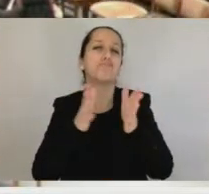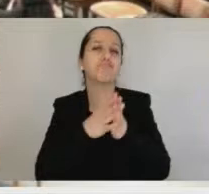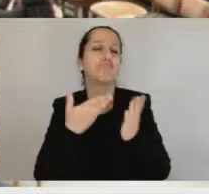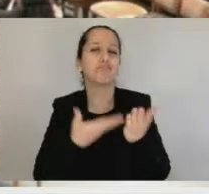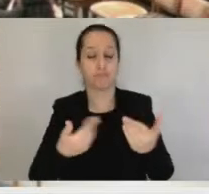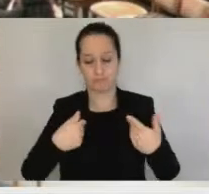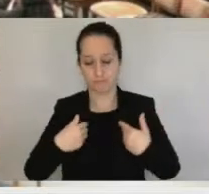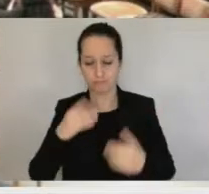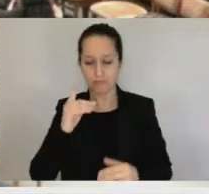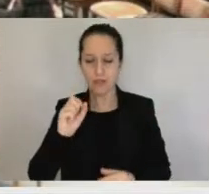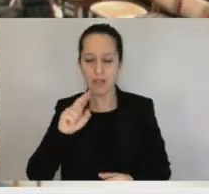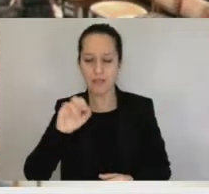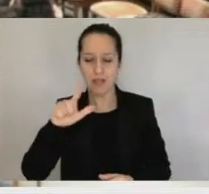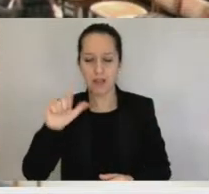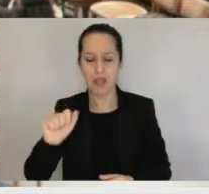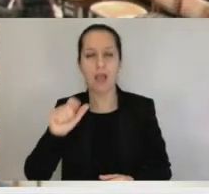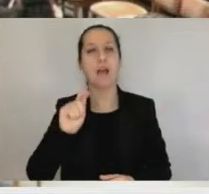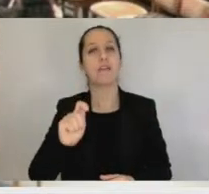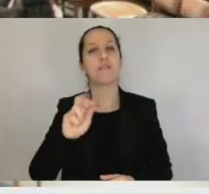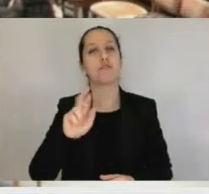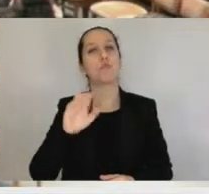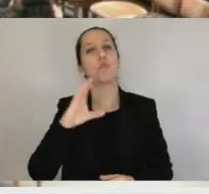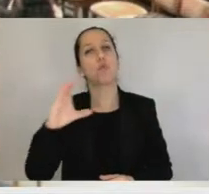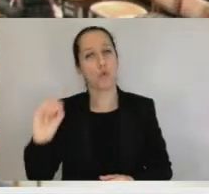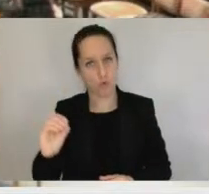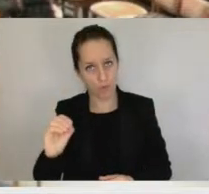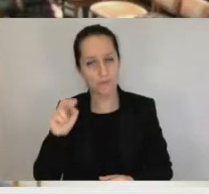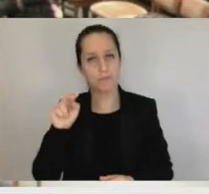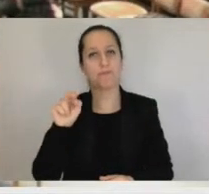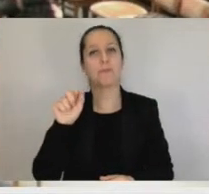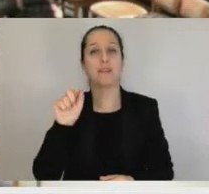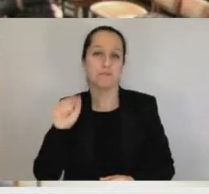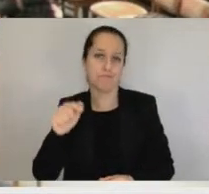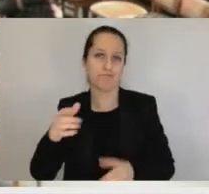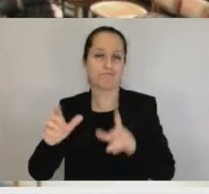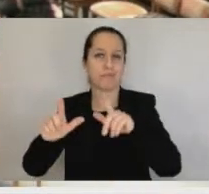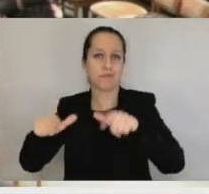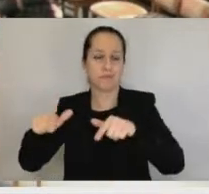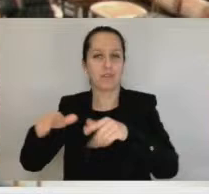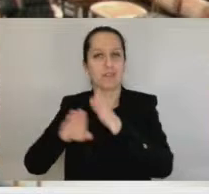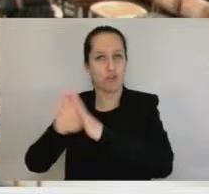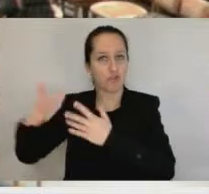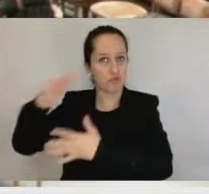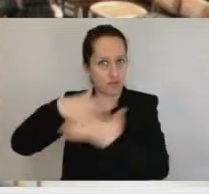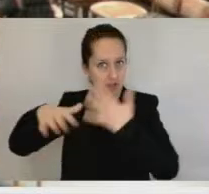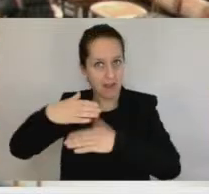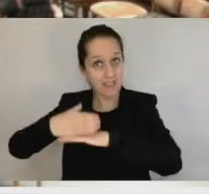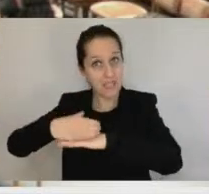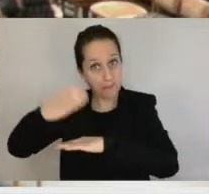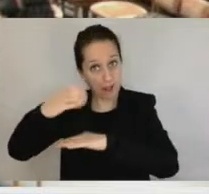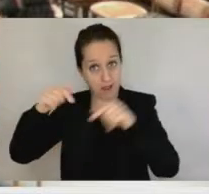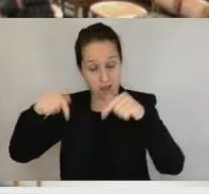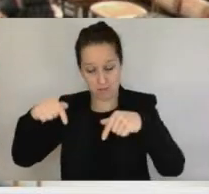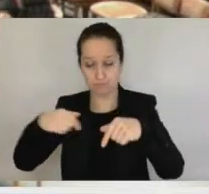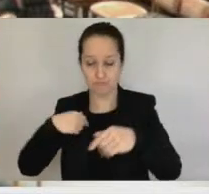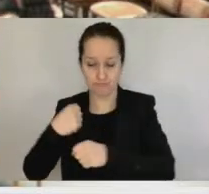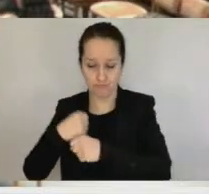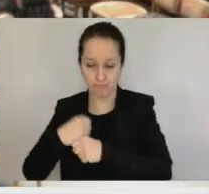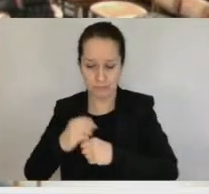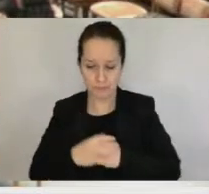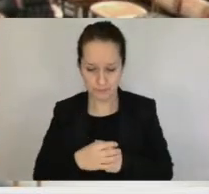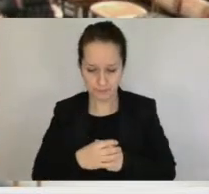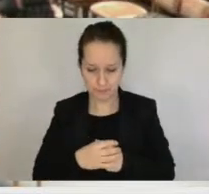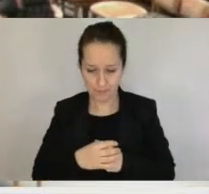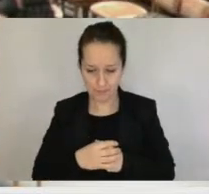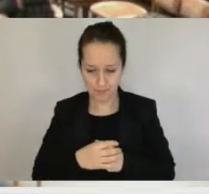progress we've made. My name is Daniela Trucco, Officer of Social Affairs of the